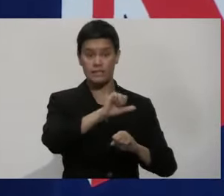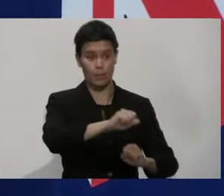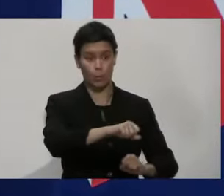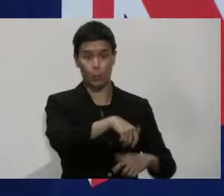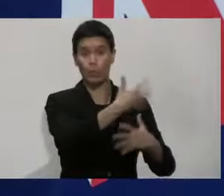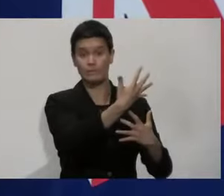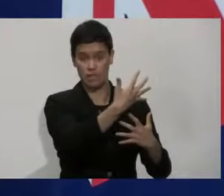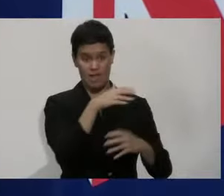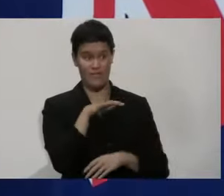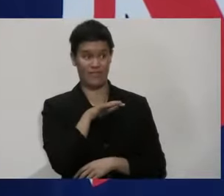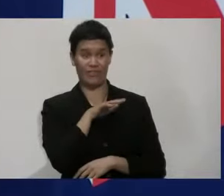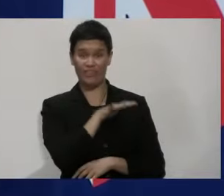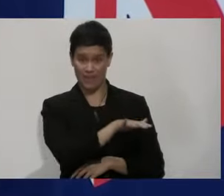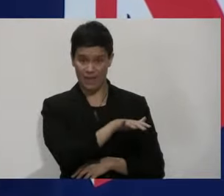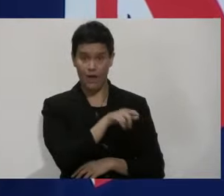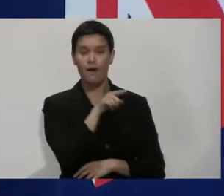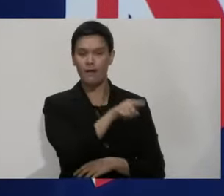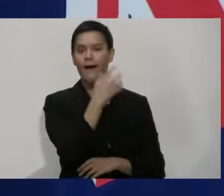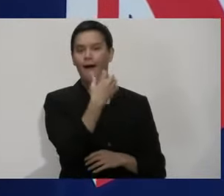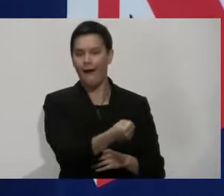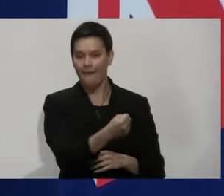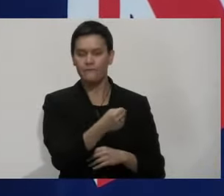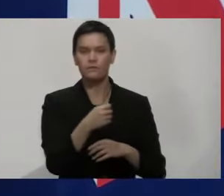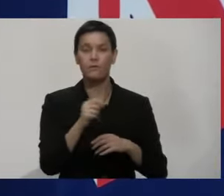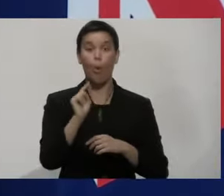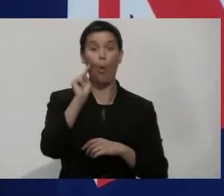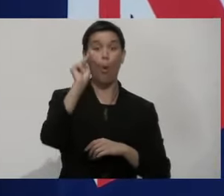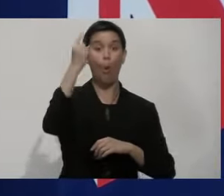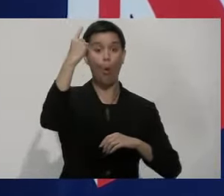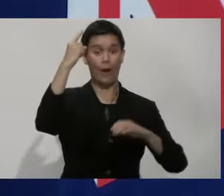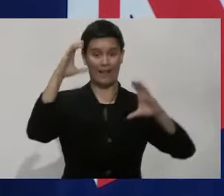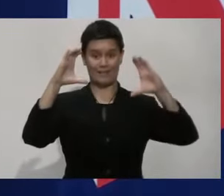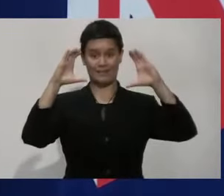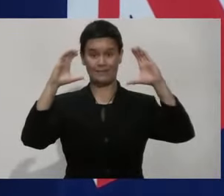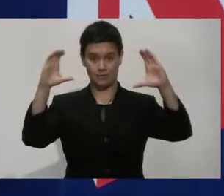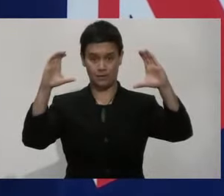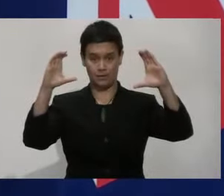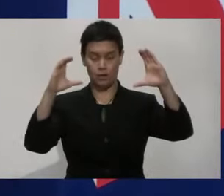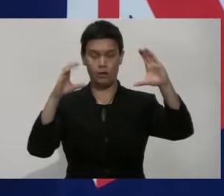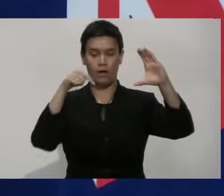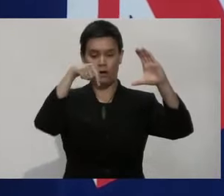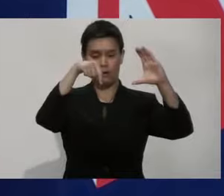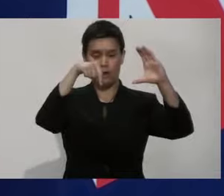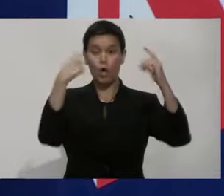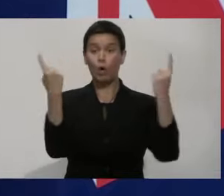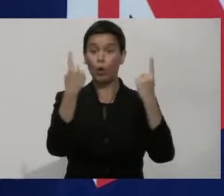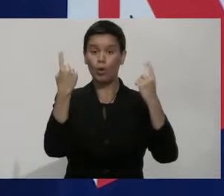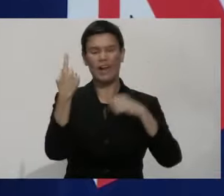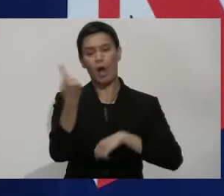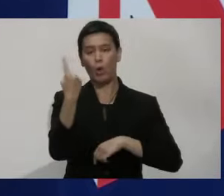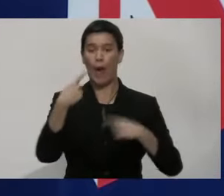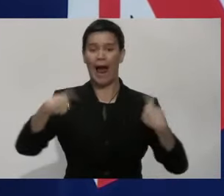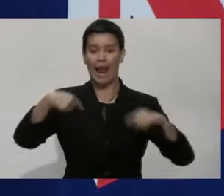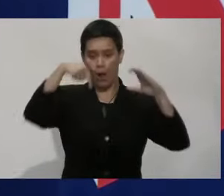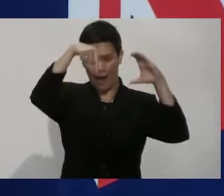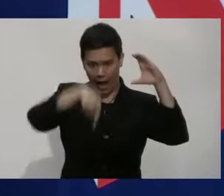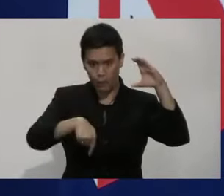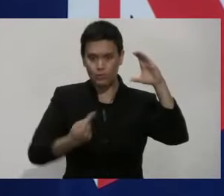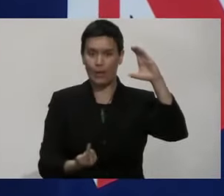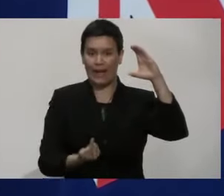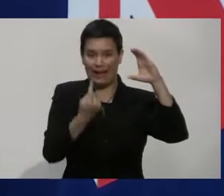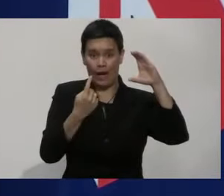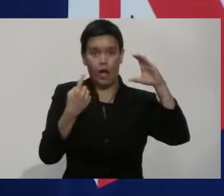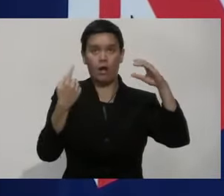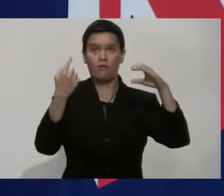see that there is a list of permitted travel in and out of Auckland. It includes personal circumstances where you don't need